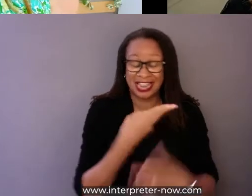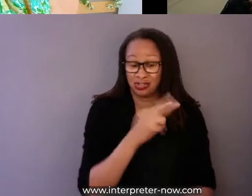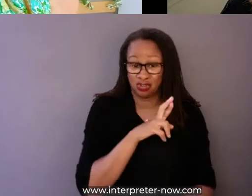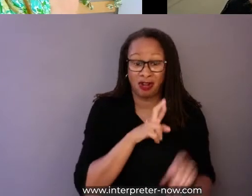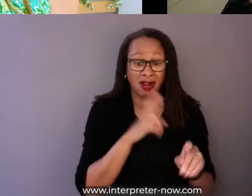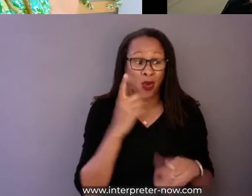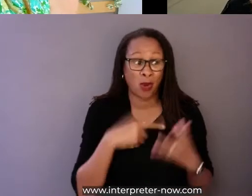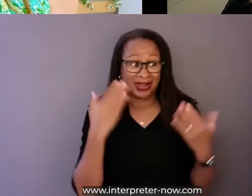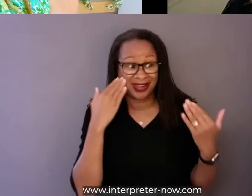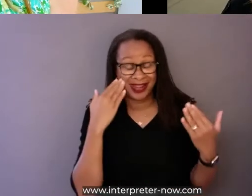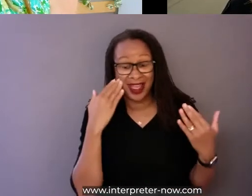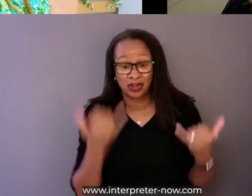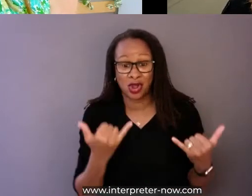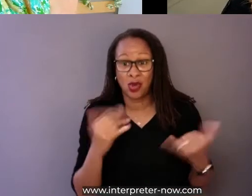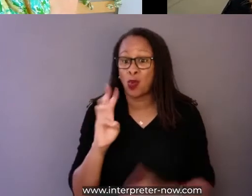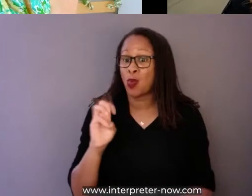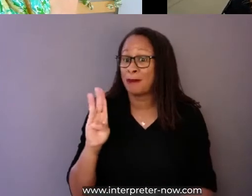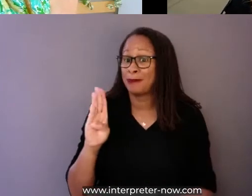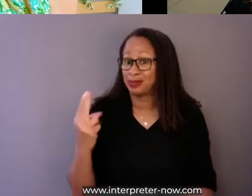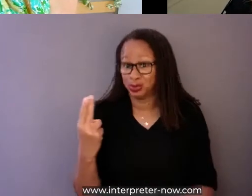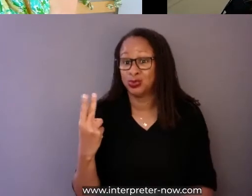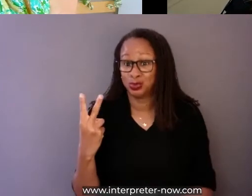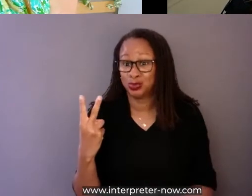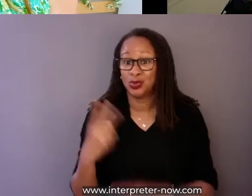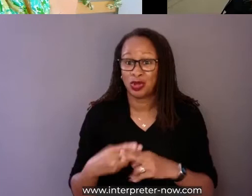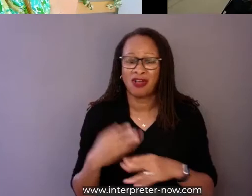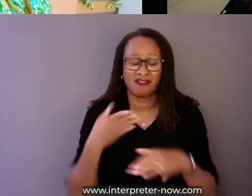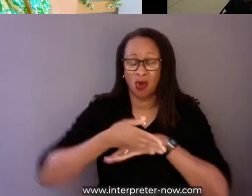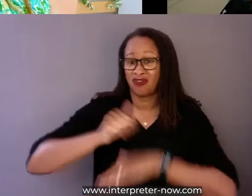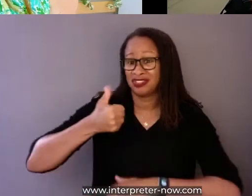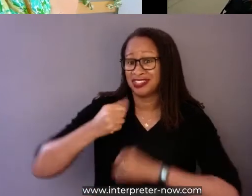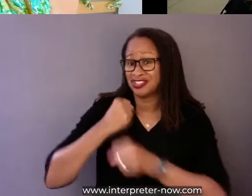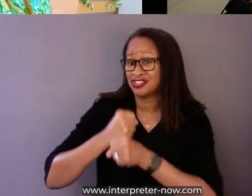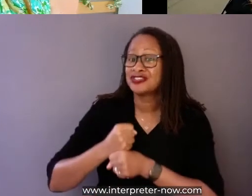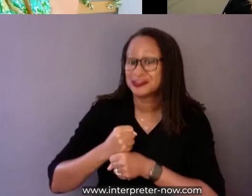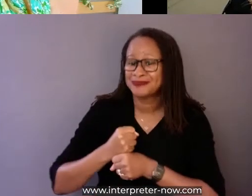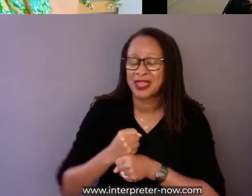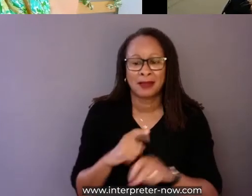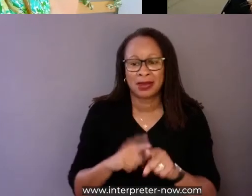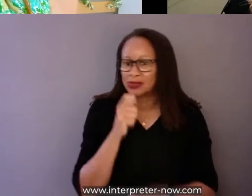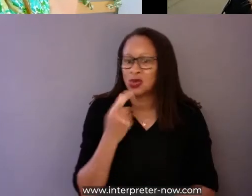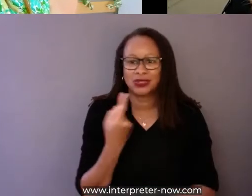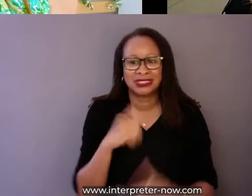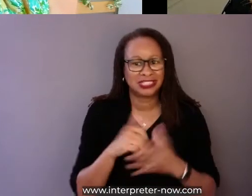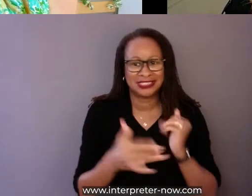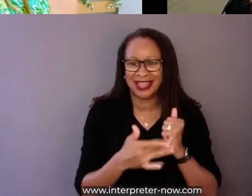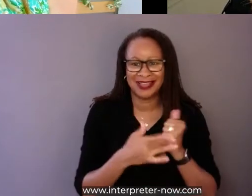what we now know to be Web 2 for well over a decade, but I wasn't always in tech.